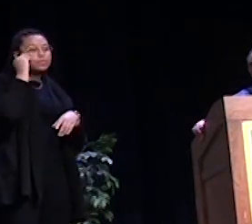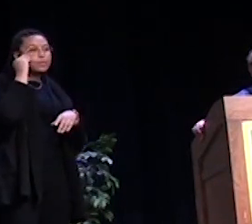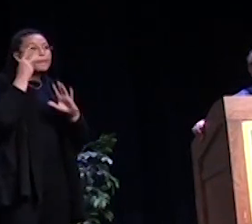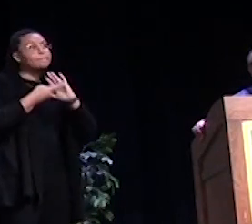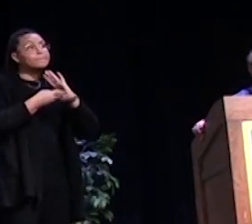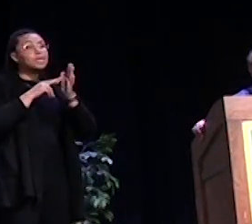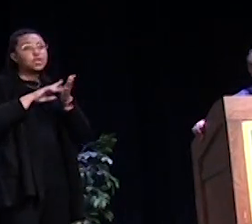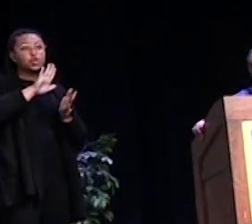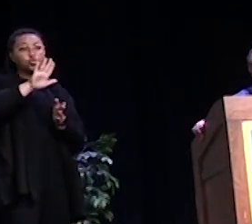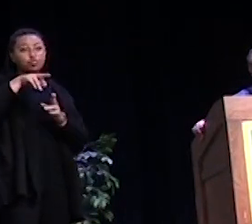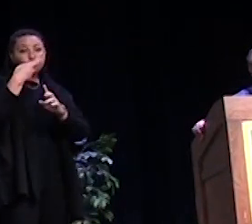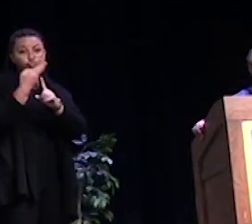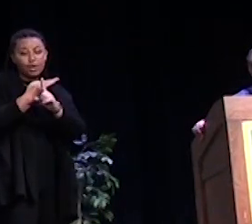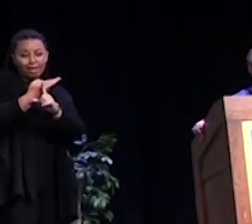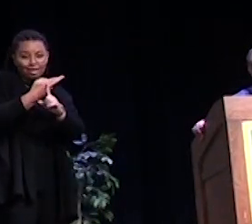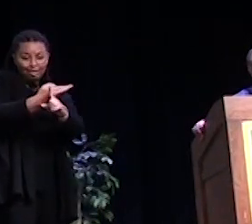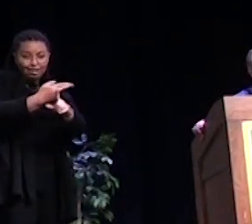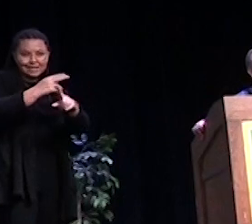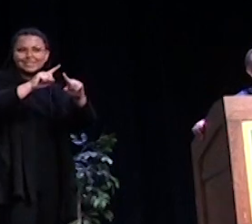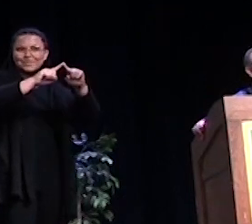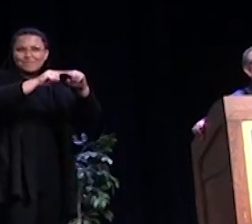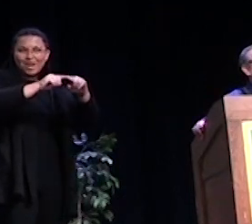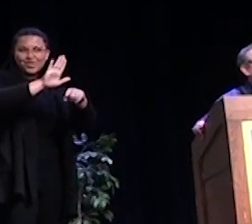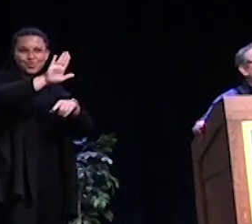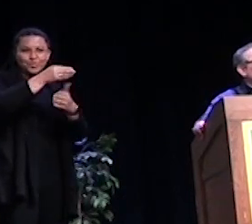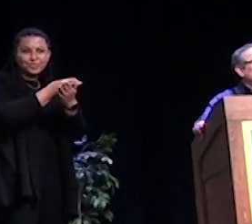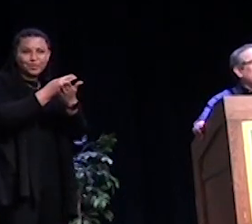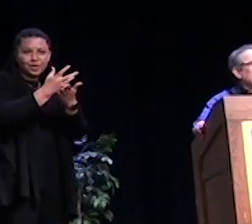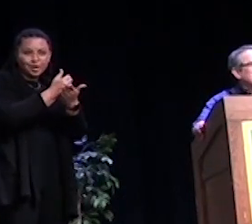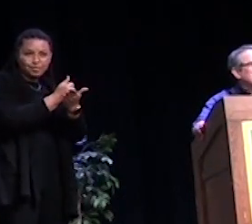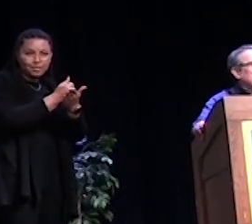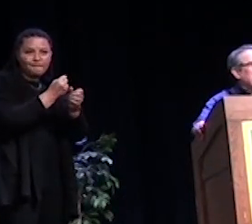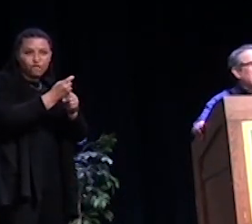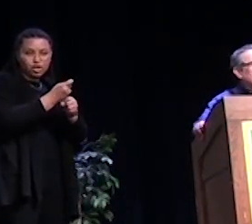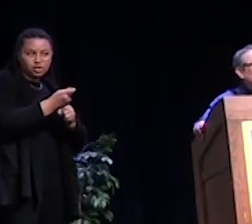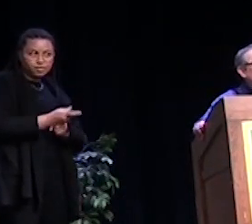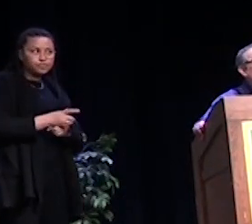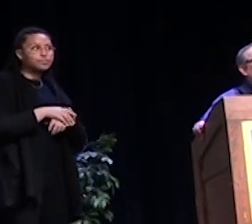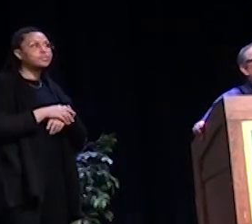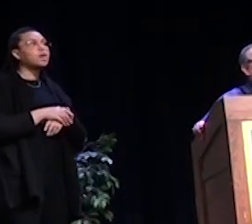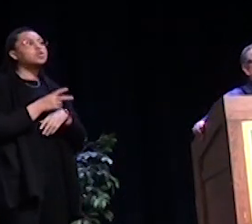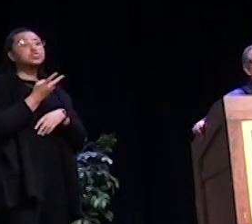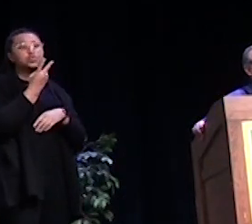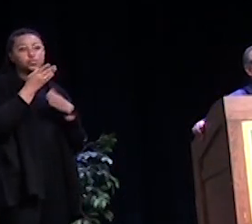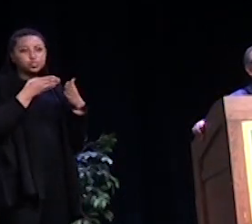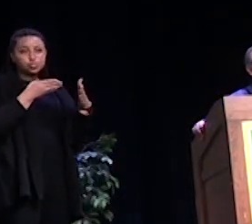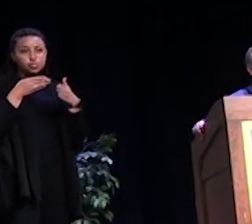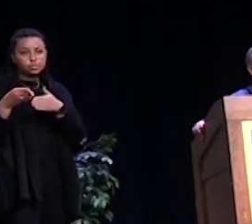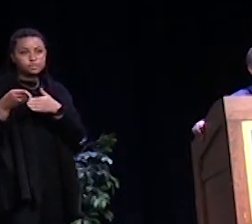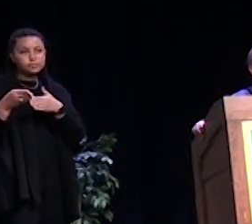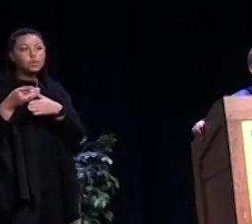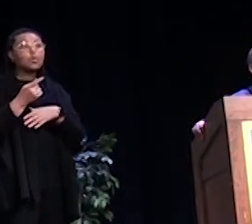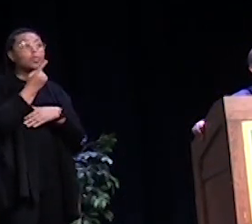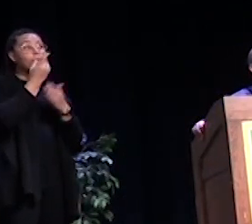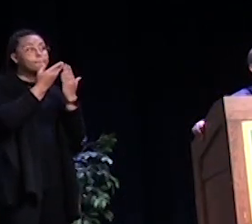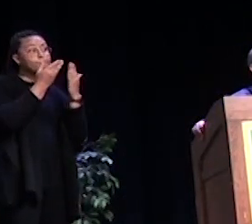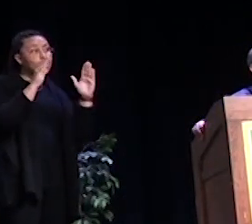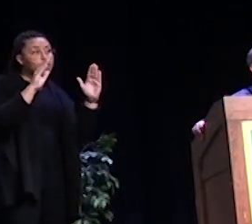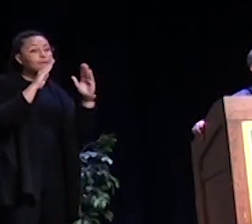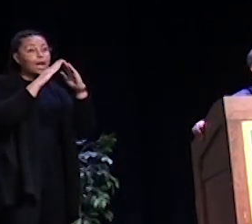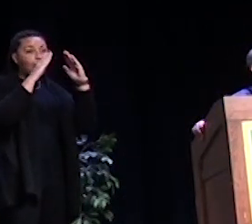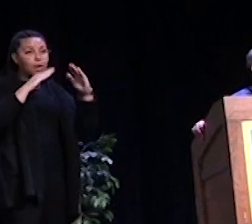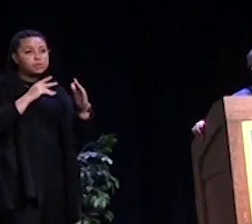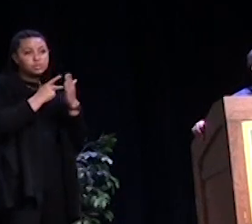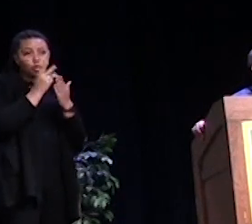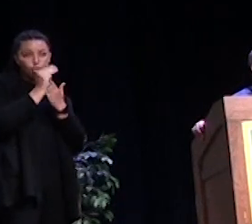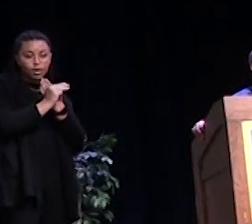rent you pay is based on your income. We do that two ways primarily. One, through our public housing